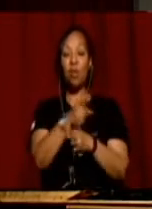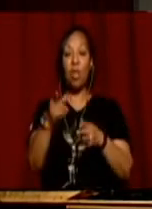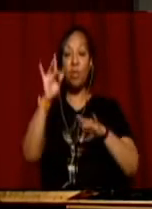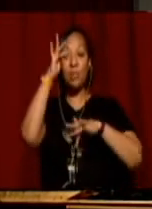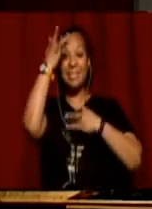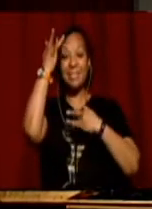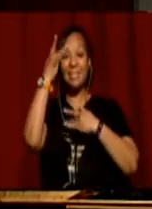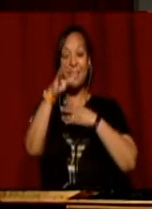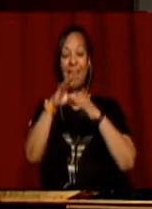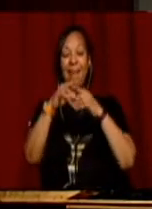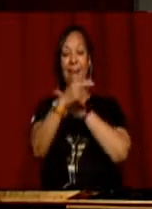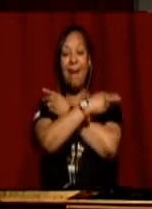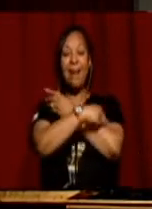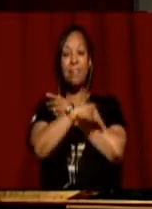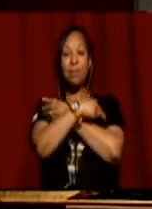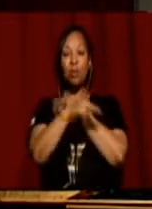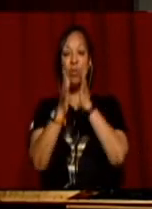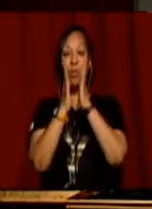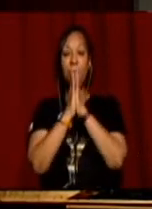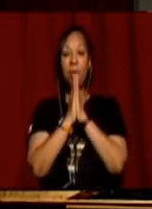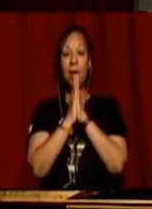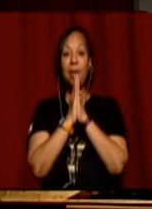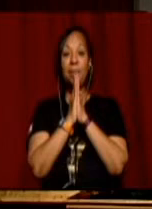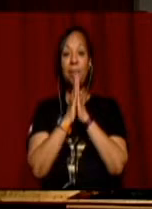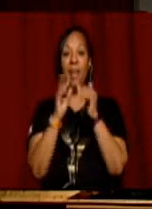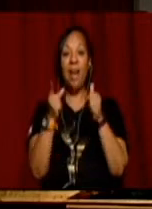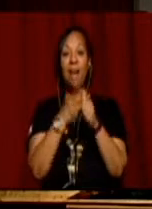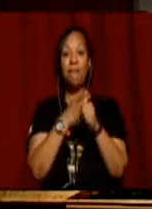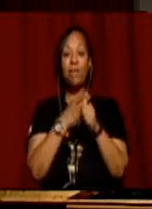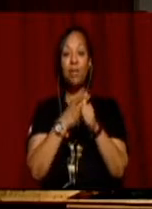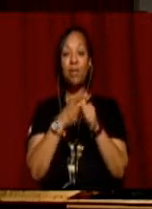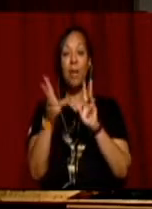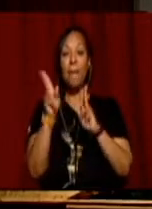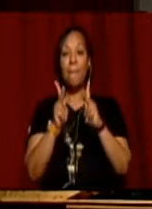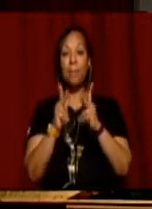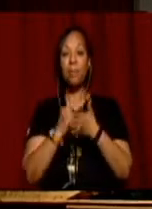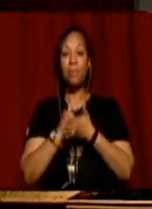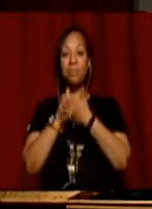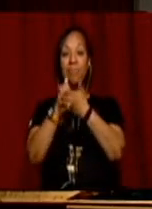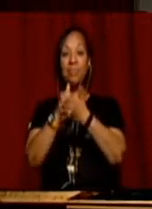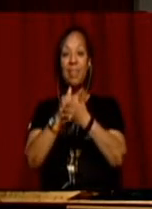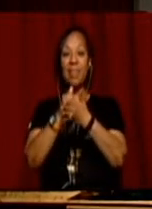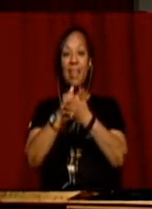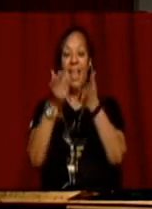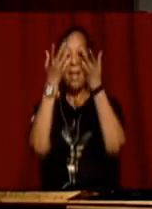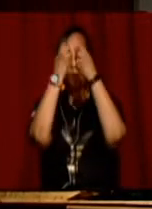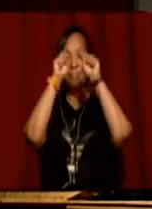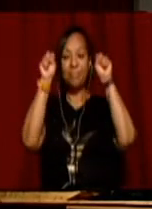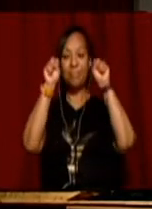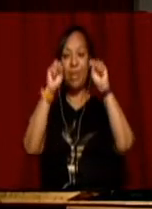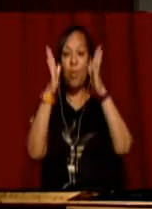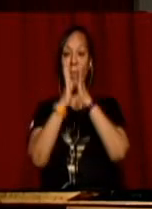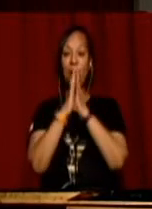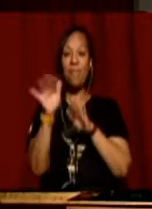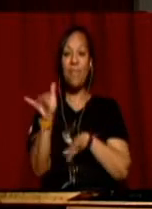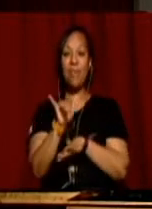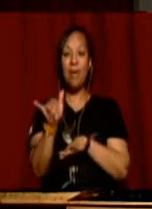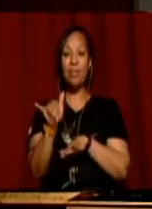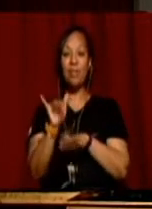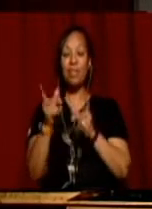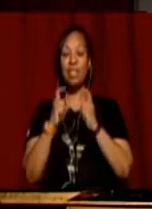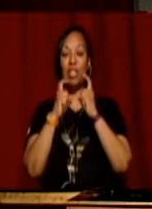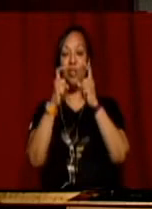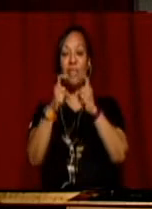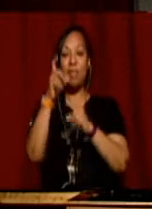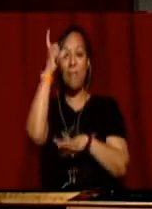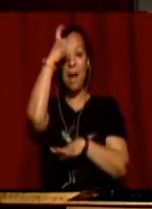who are in hospitals, I pray for them. Our first responders, our elected officials, I pray for them. I pray that you would give